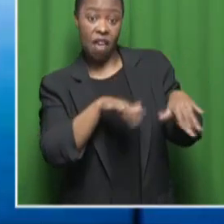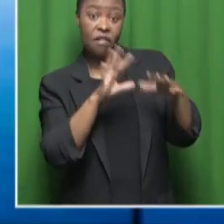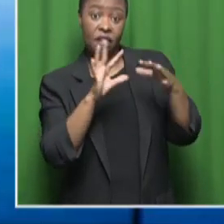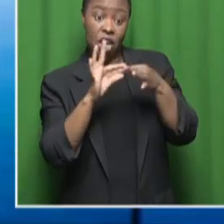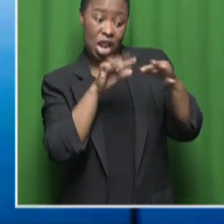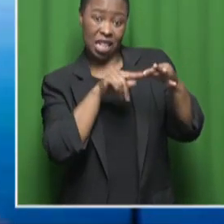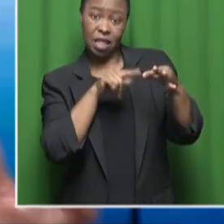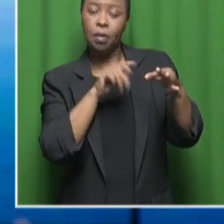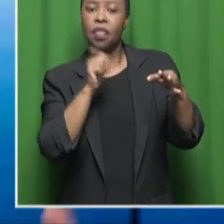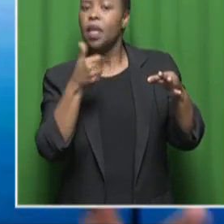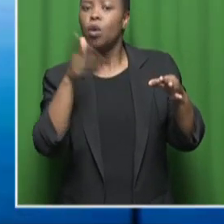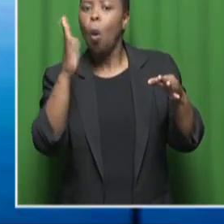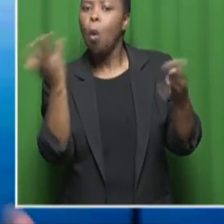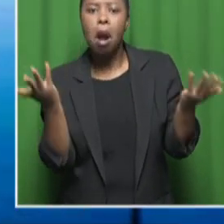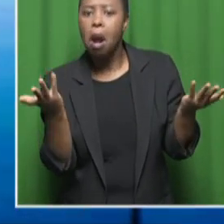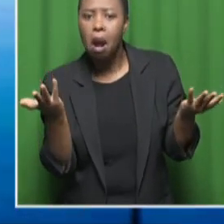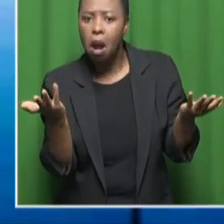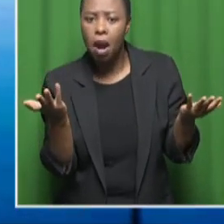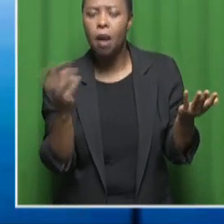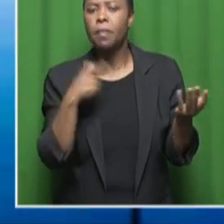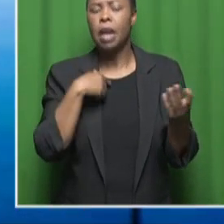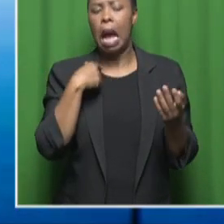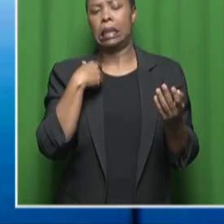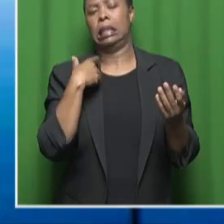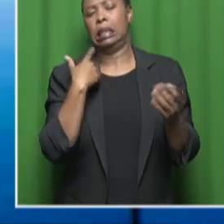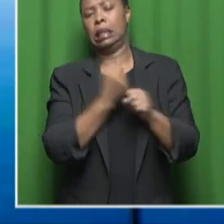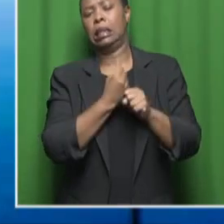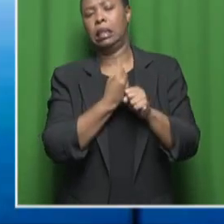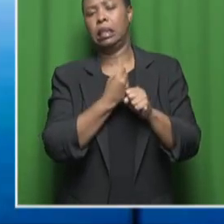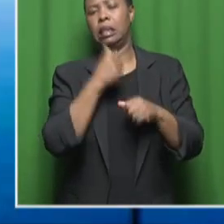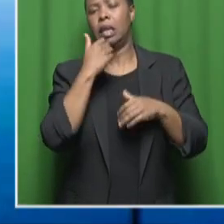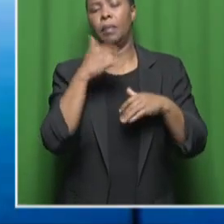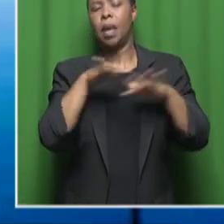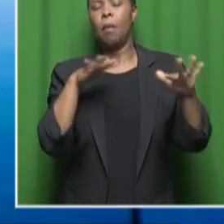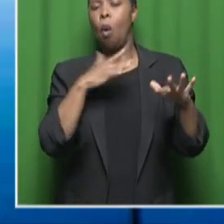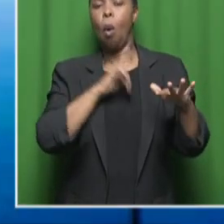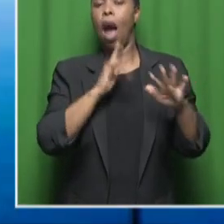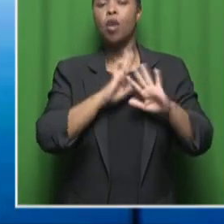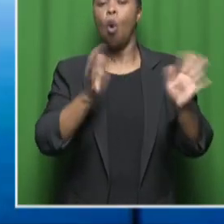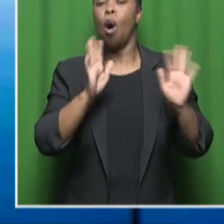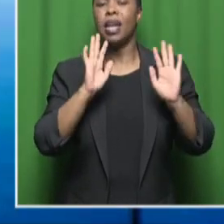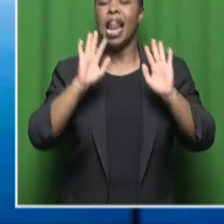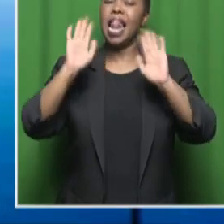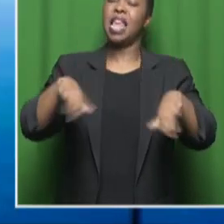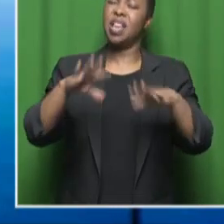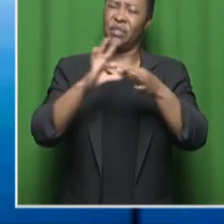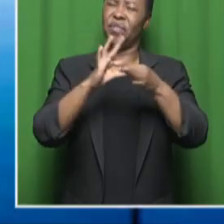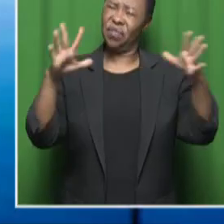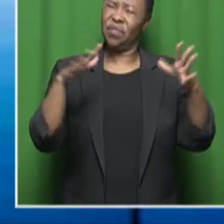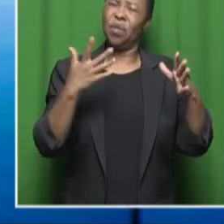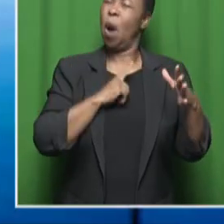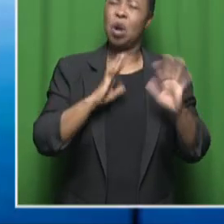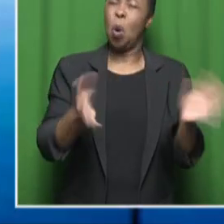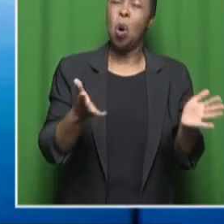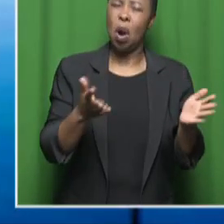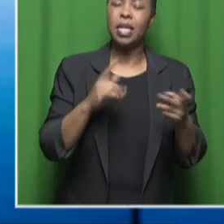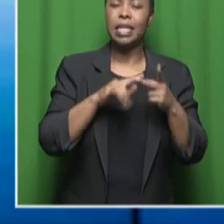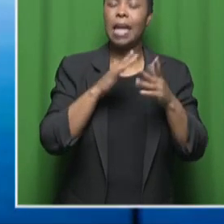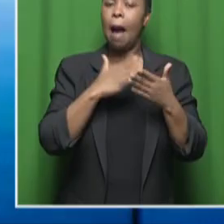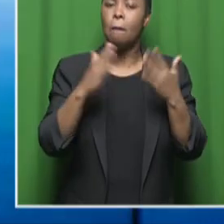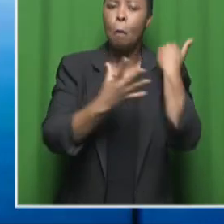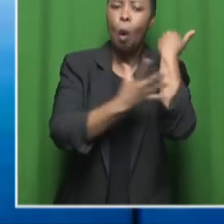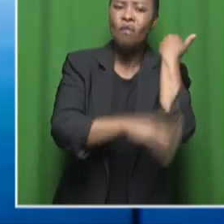of the reasons that people don't leave certain situations and, relating that to poverty, unemployment, and not being fully empowered